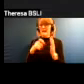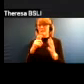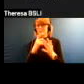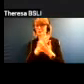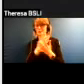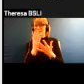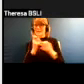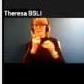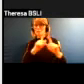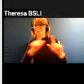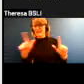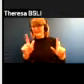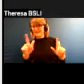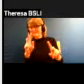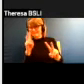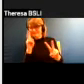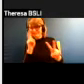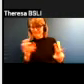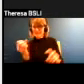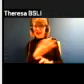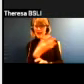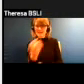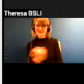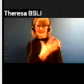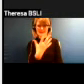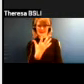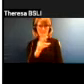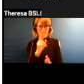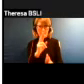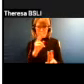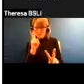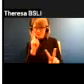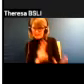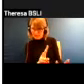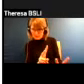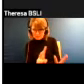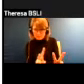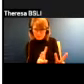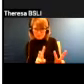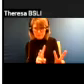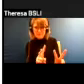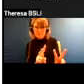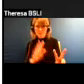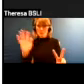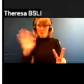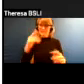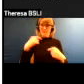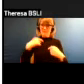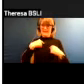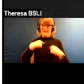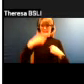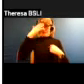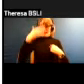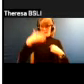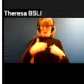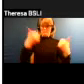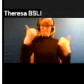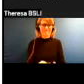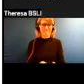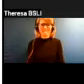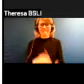slides. I do hope that works well. If someone could wave at me to say that it's working, that would be